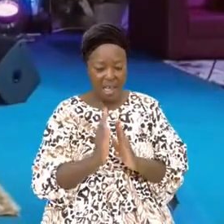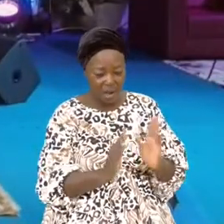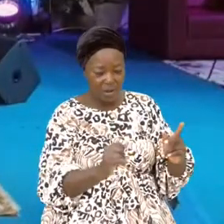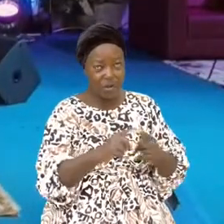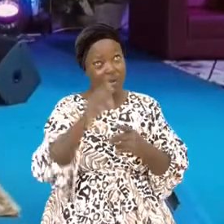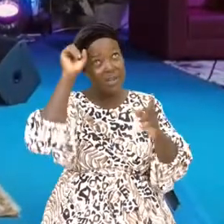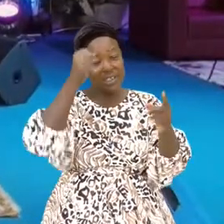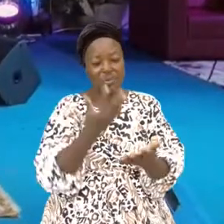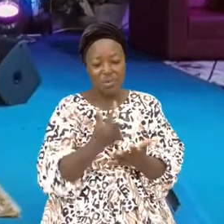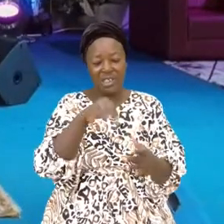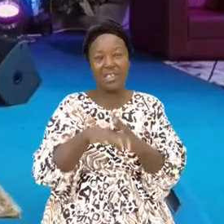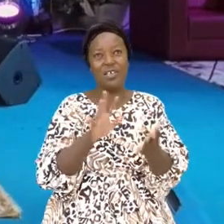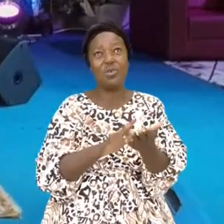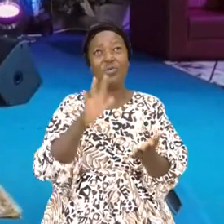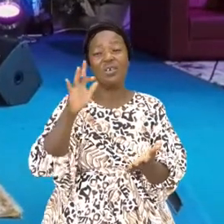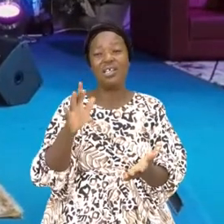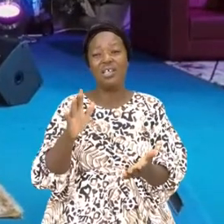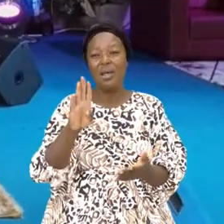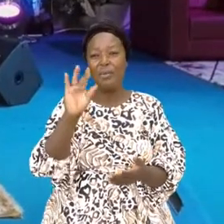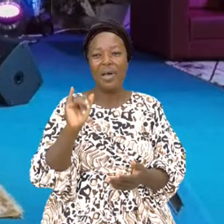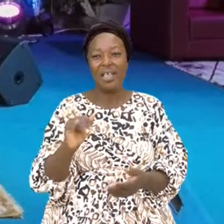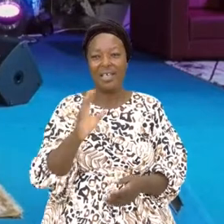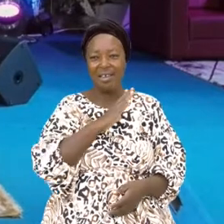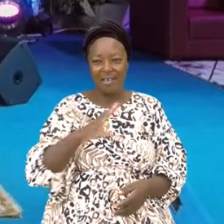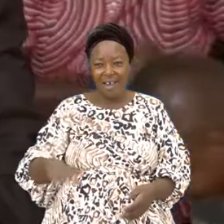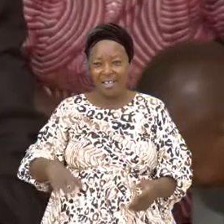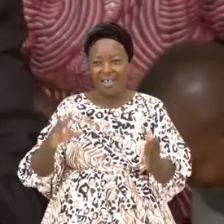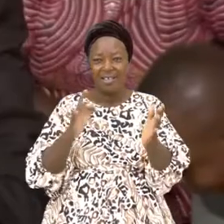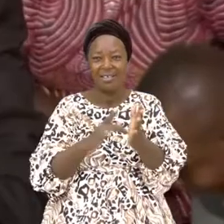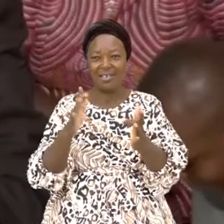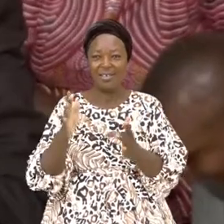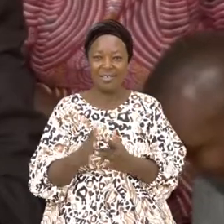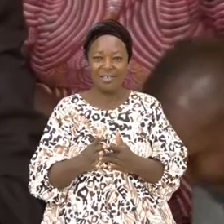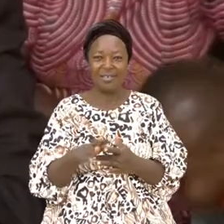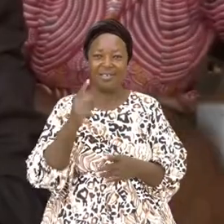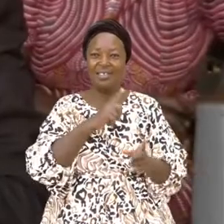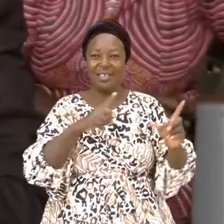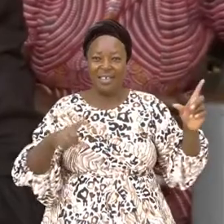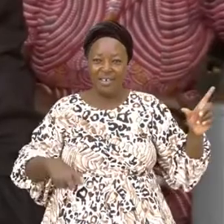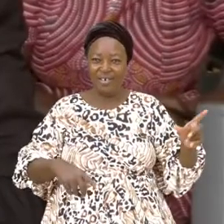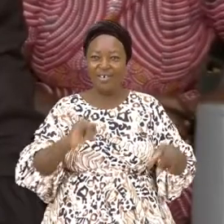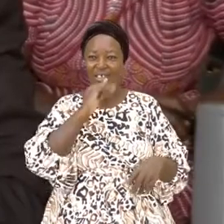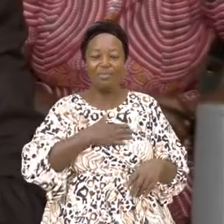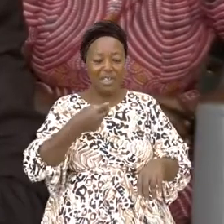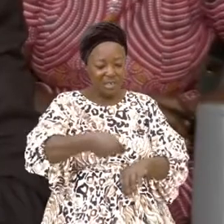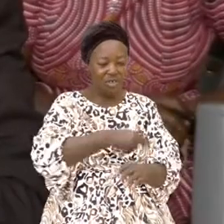his riches in glory by Christ Jesus. The Lord is my